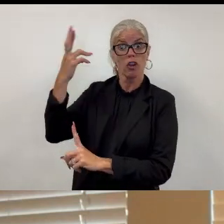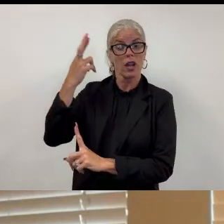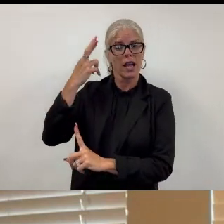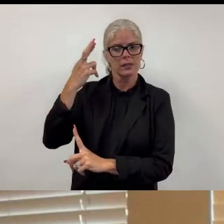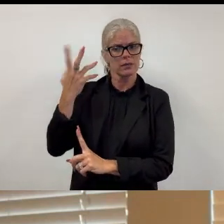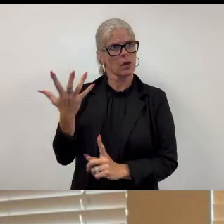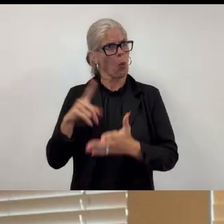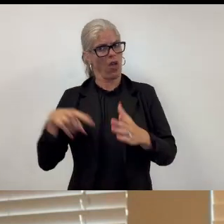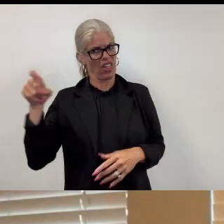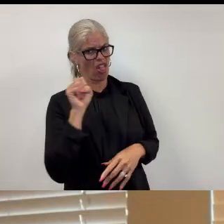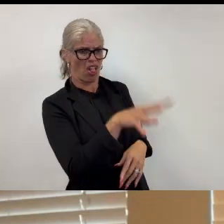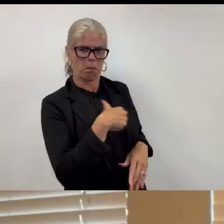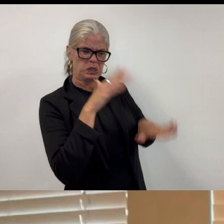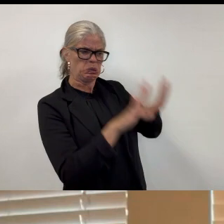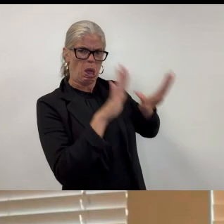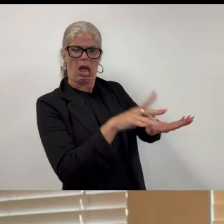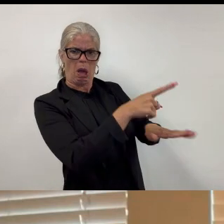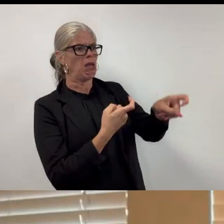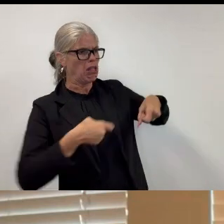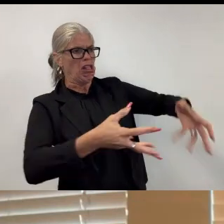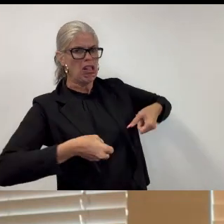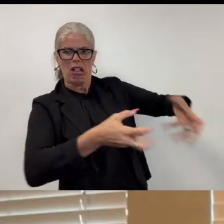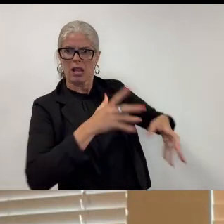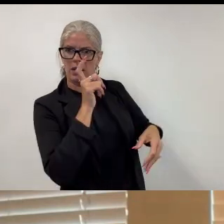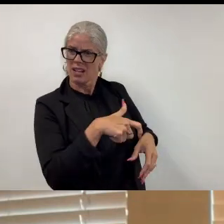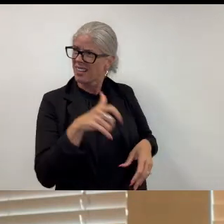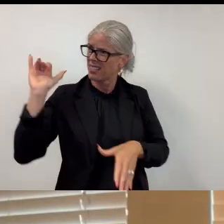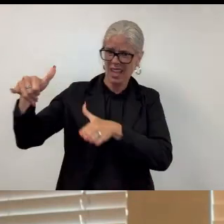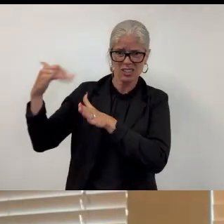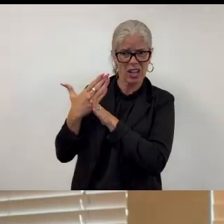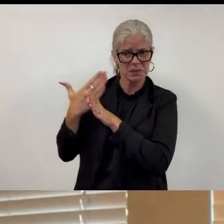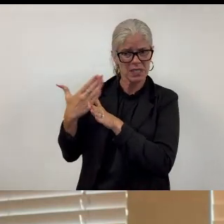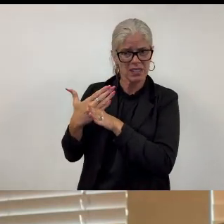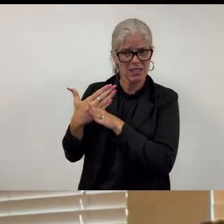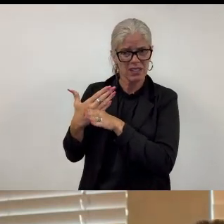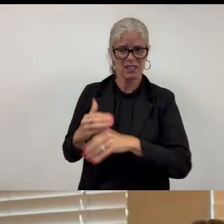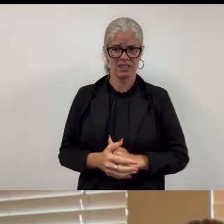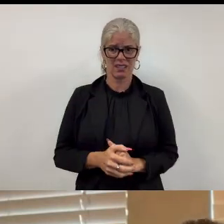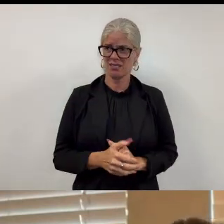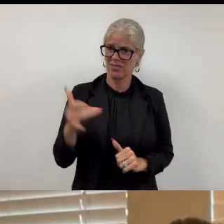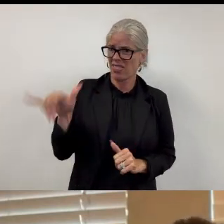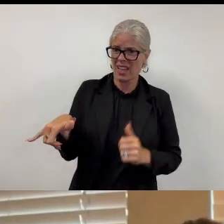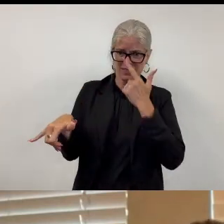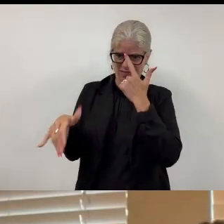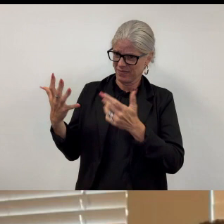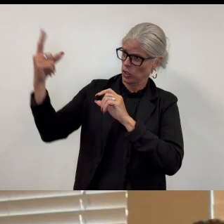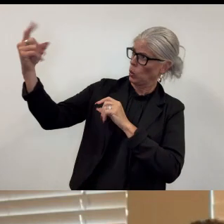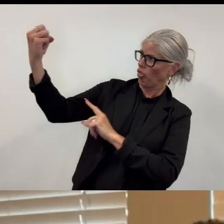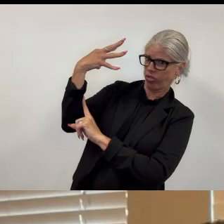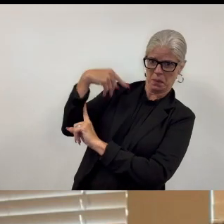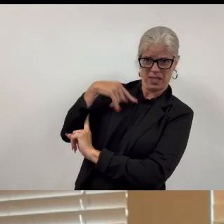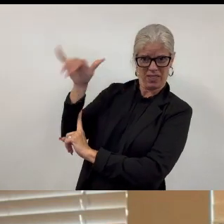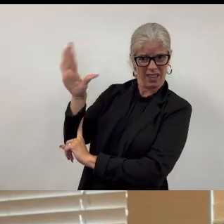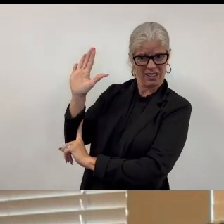what message they're trying to convey. Because a lot of times harassment in those situations, that type of